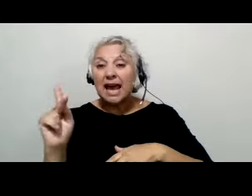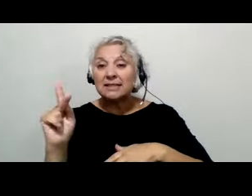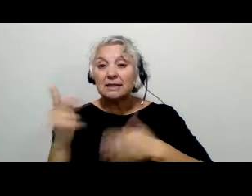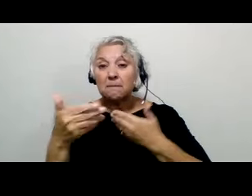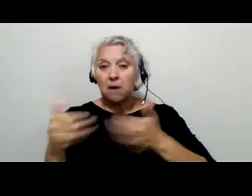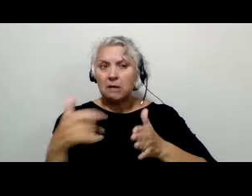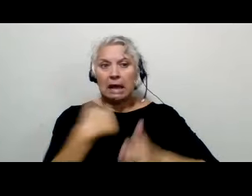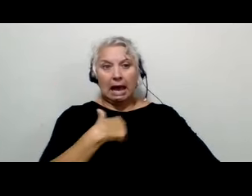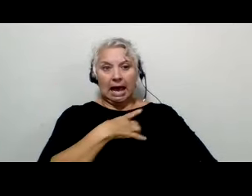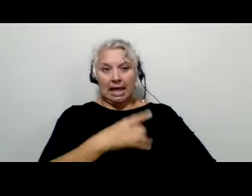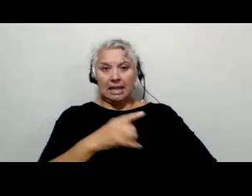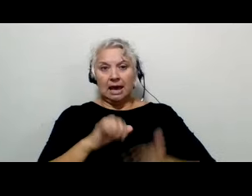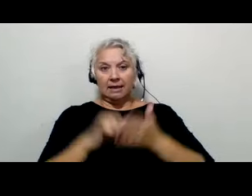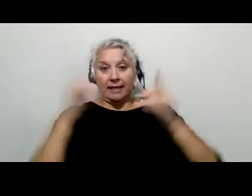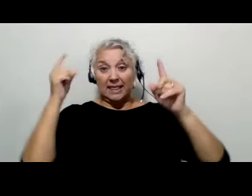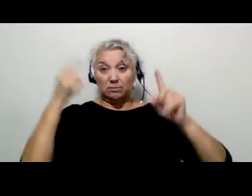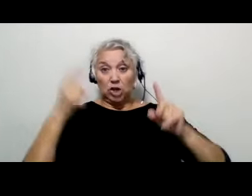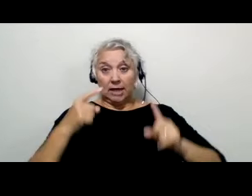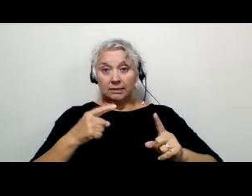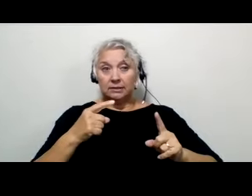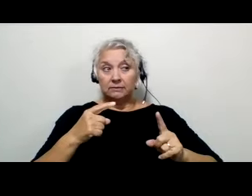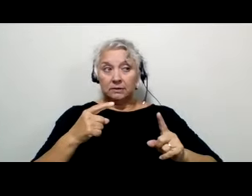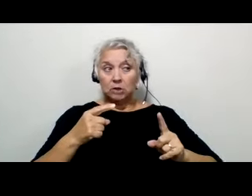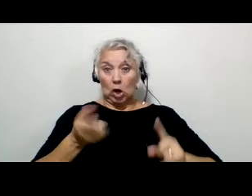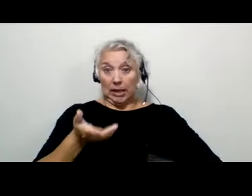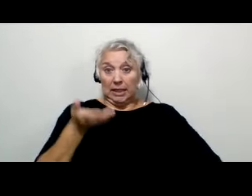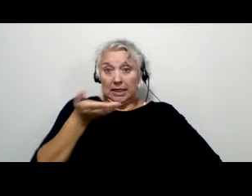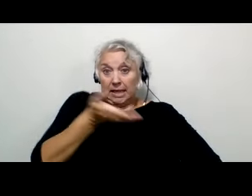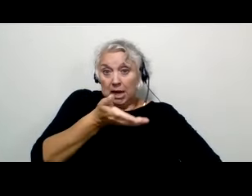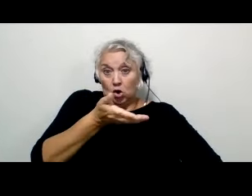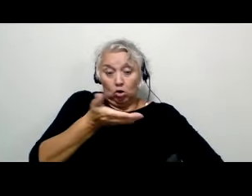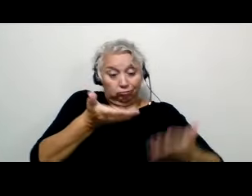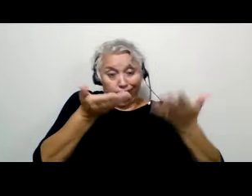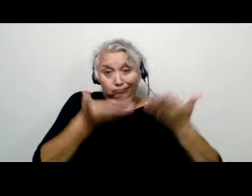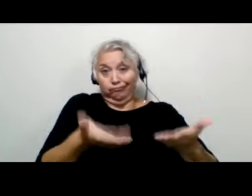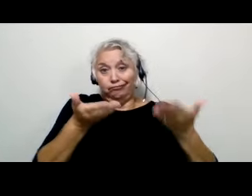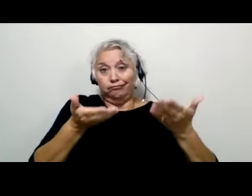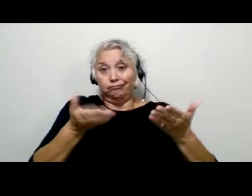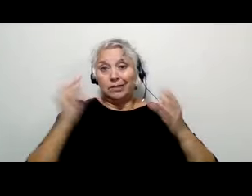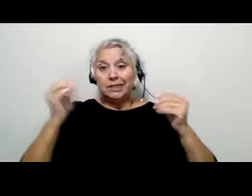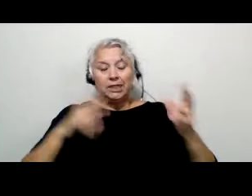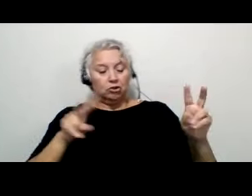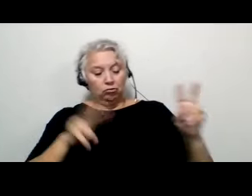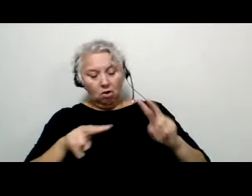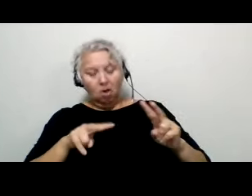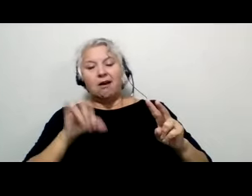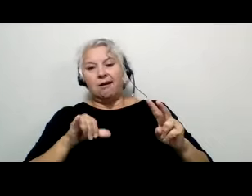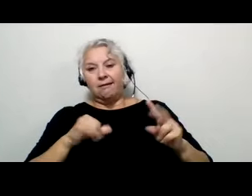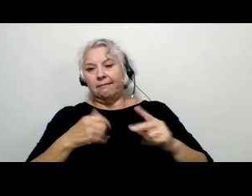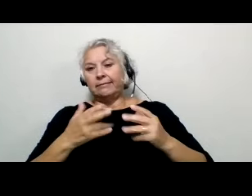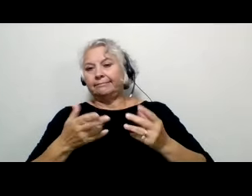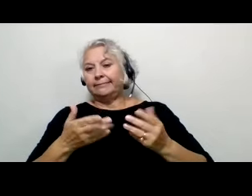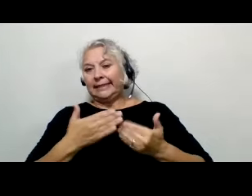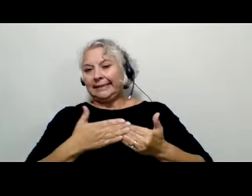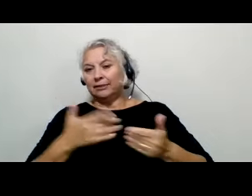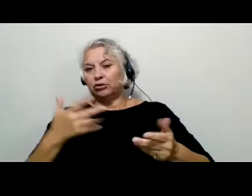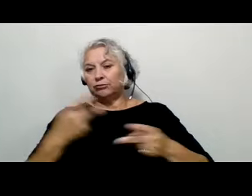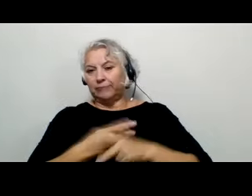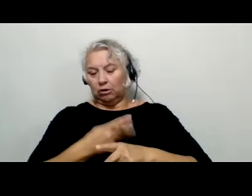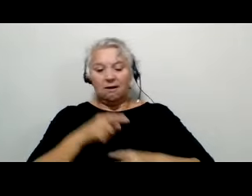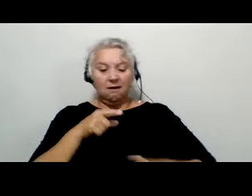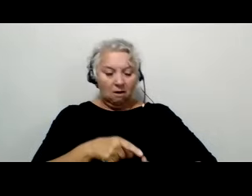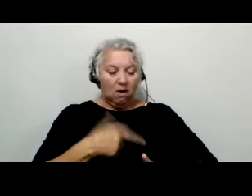the objectives are there, so it makes the teacher to figure out, yes, this is what